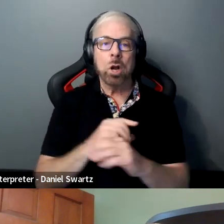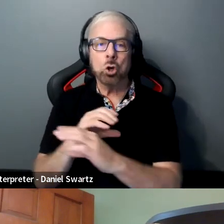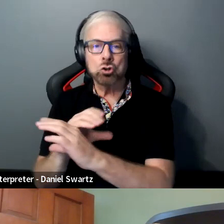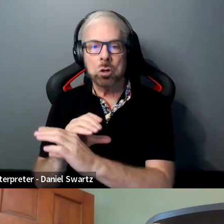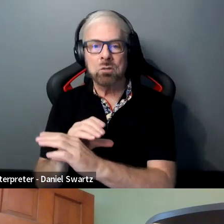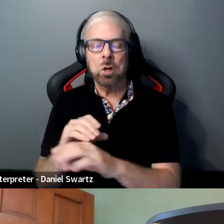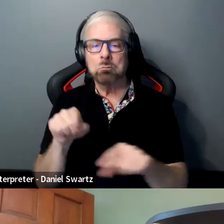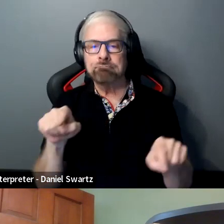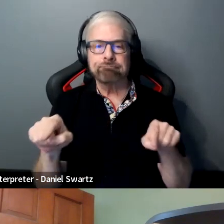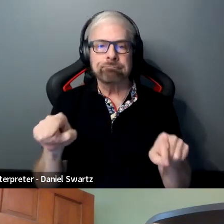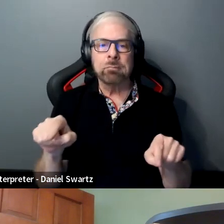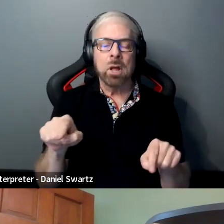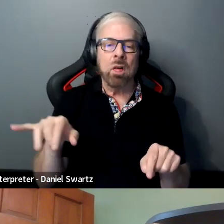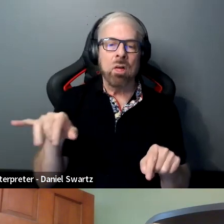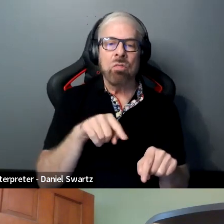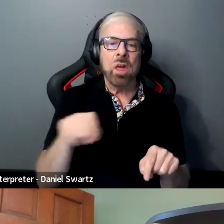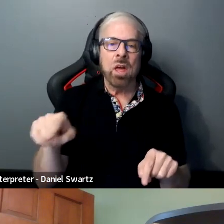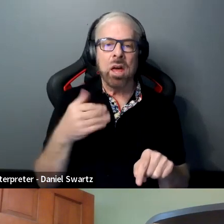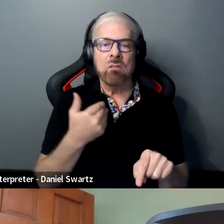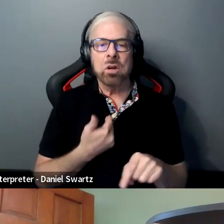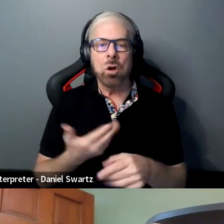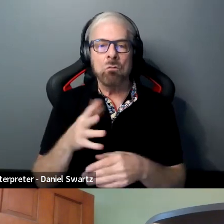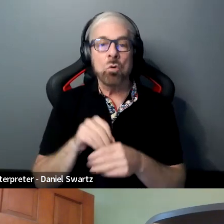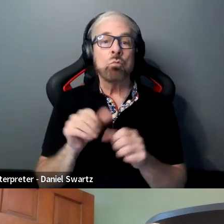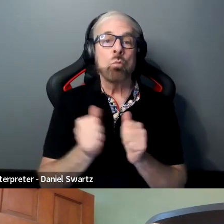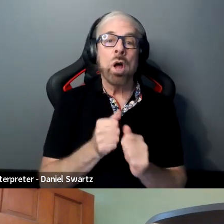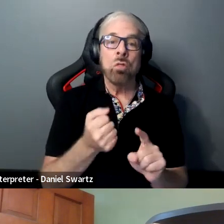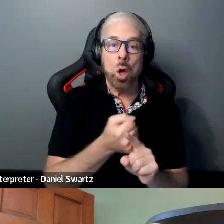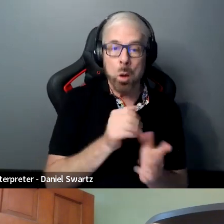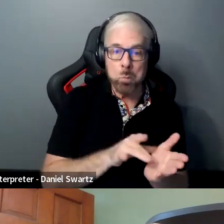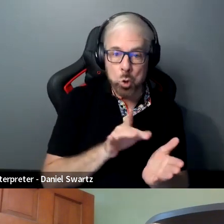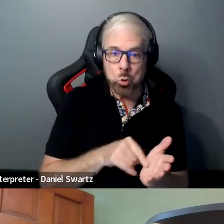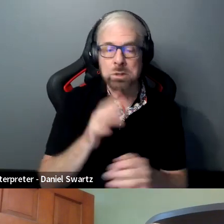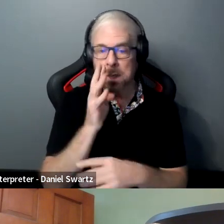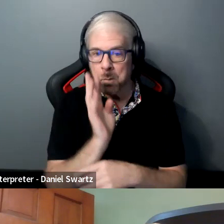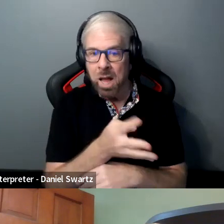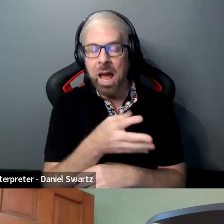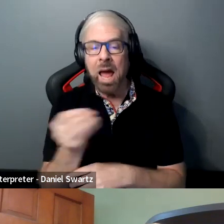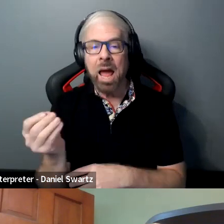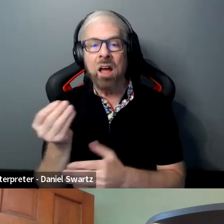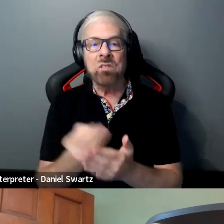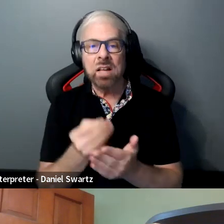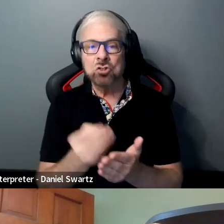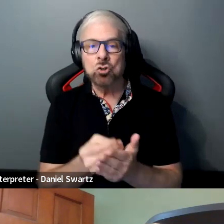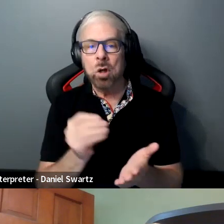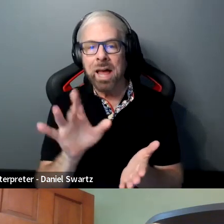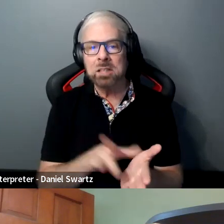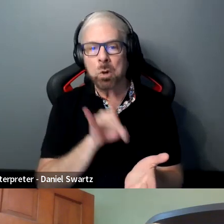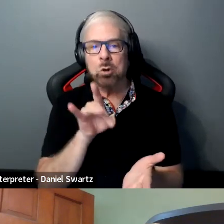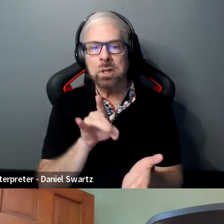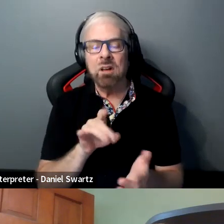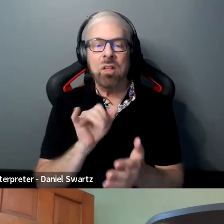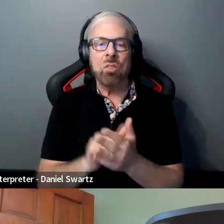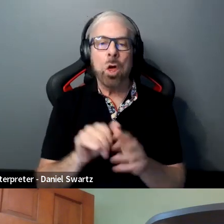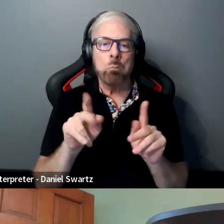conservators who have engaged in abuse, neglect, and financial exploitation of the